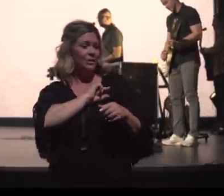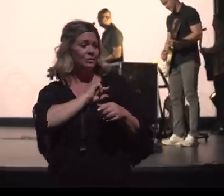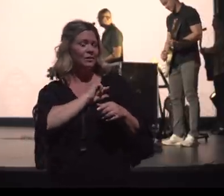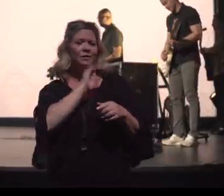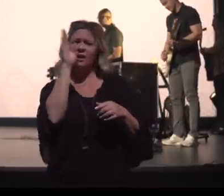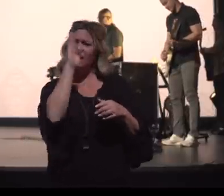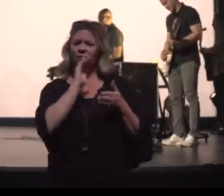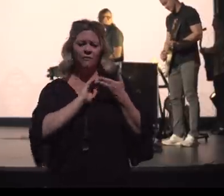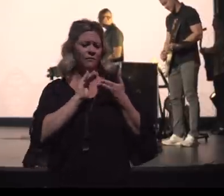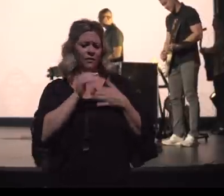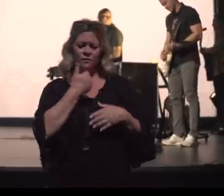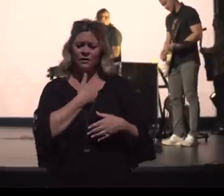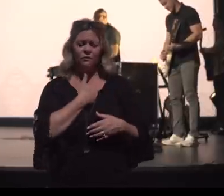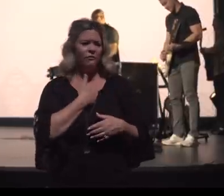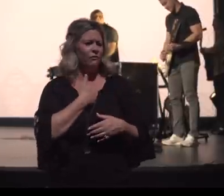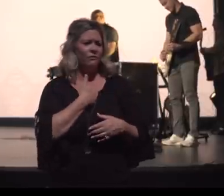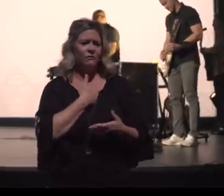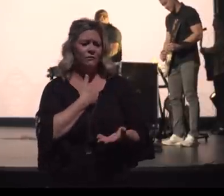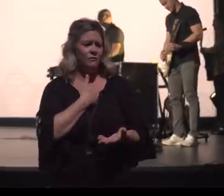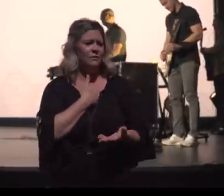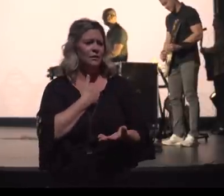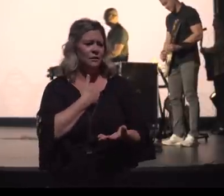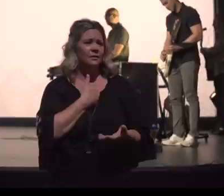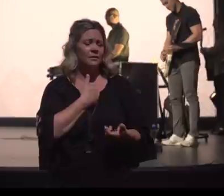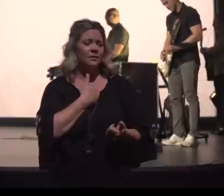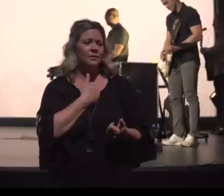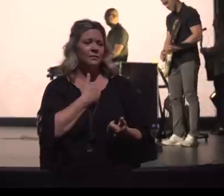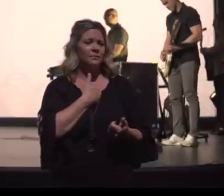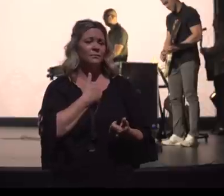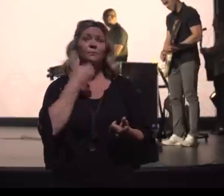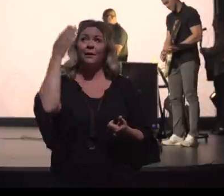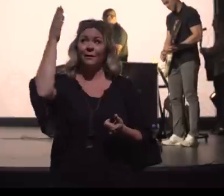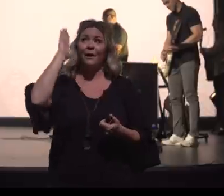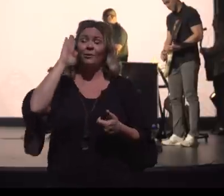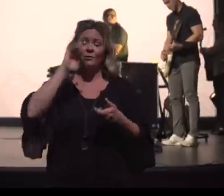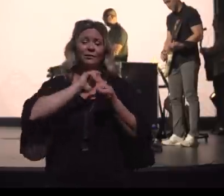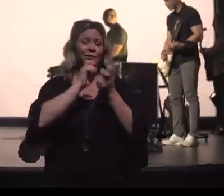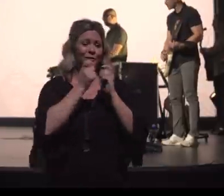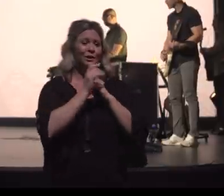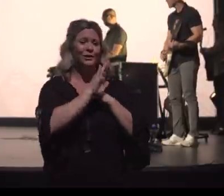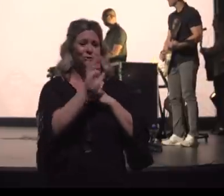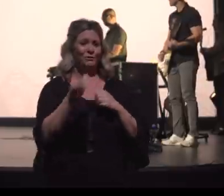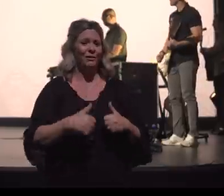can never forgive yourself of. God will change your life.